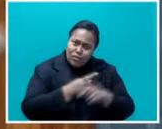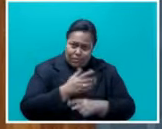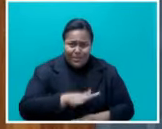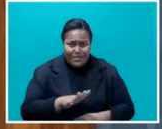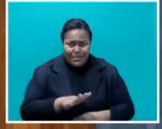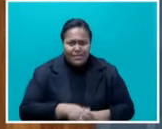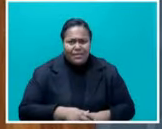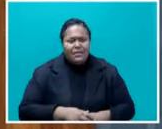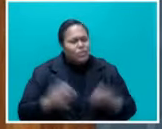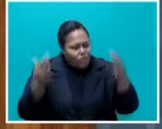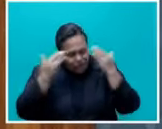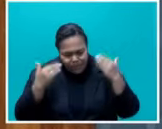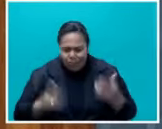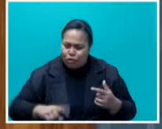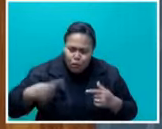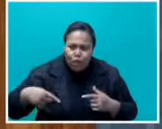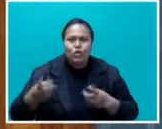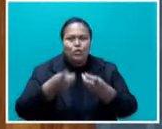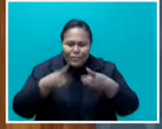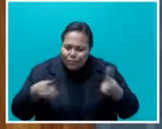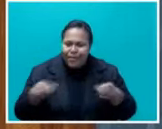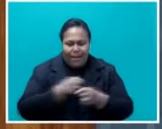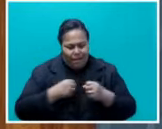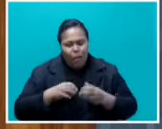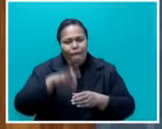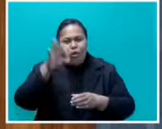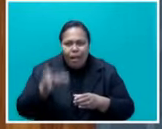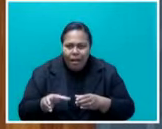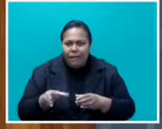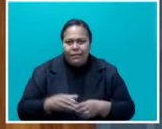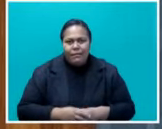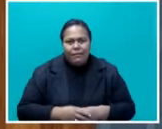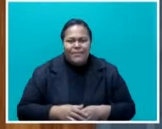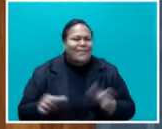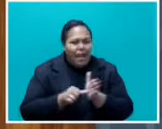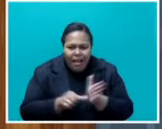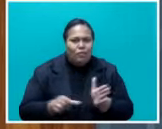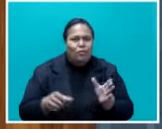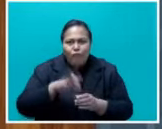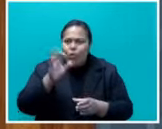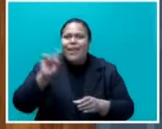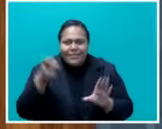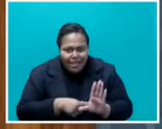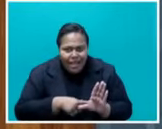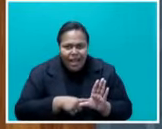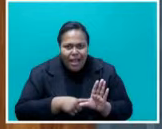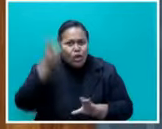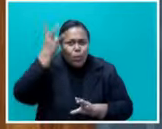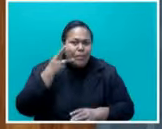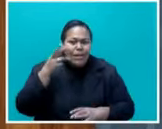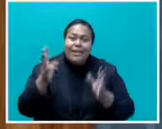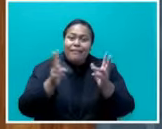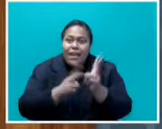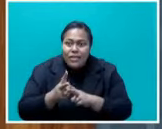will just continue to discriminate our voters, so it makes it harder to vote next year, especially our women in the rural